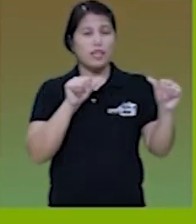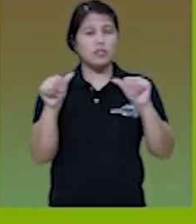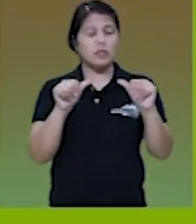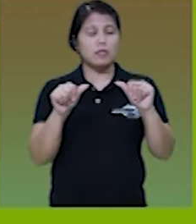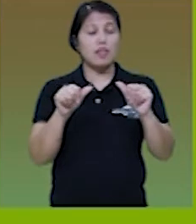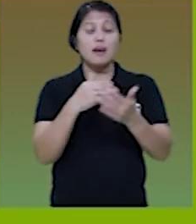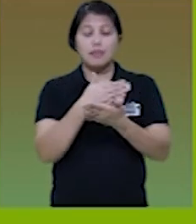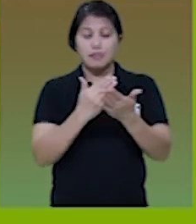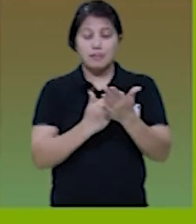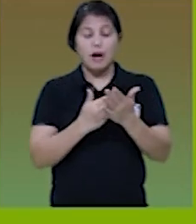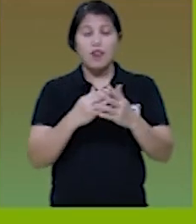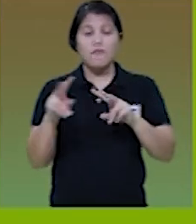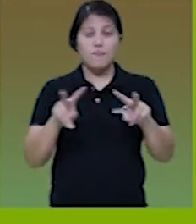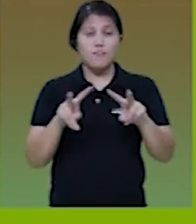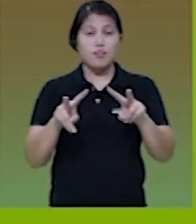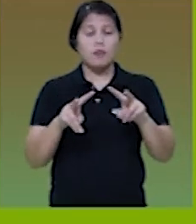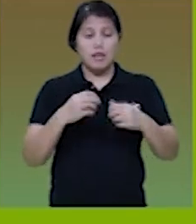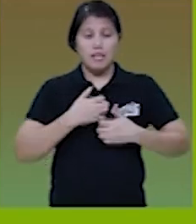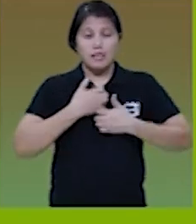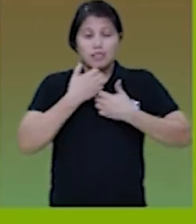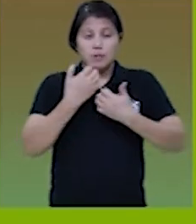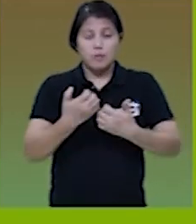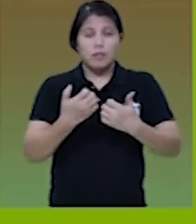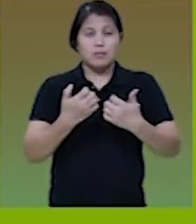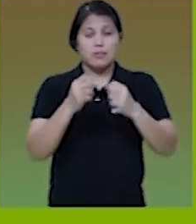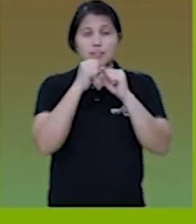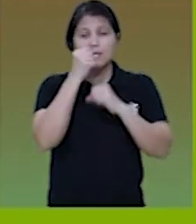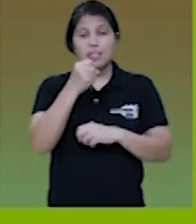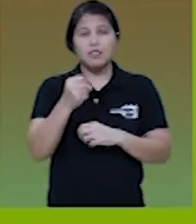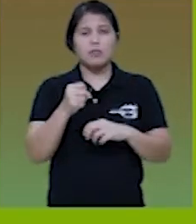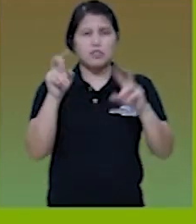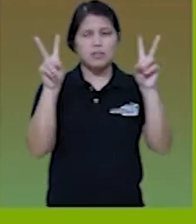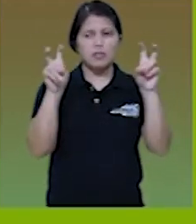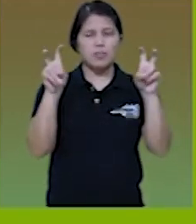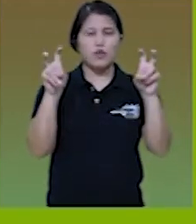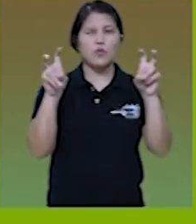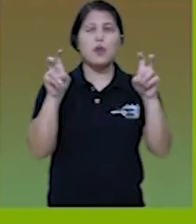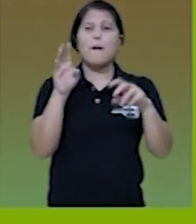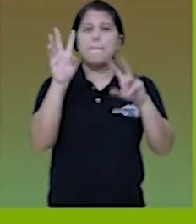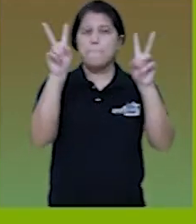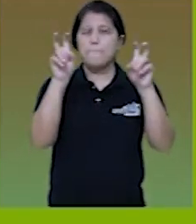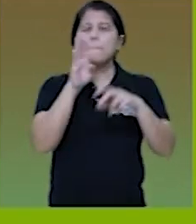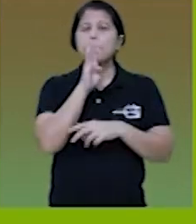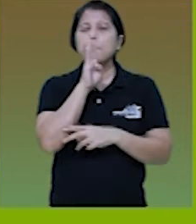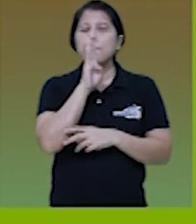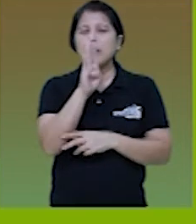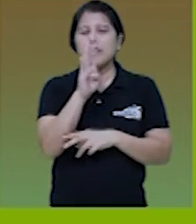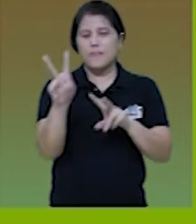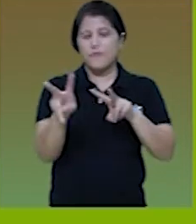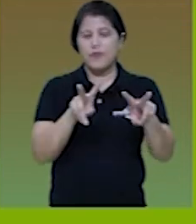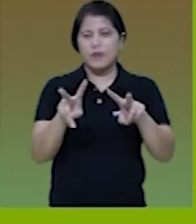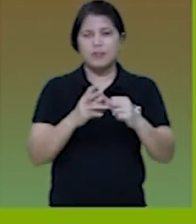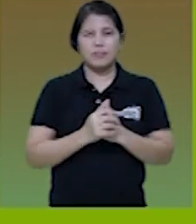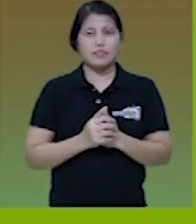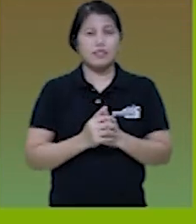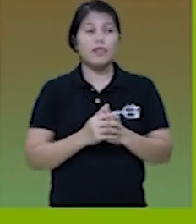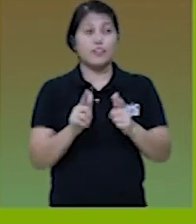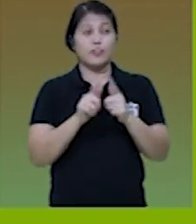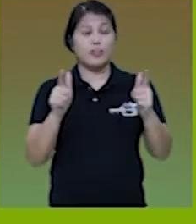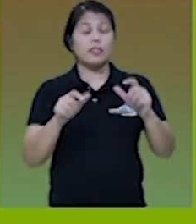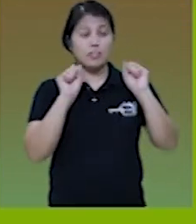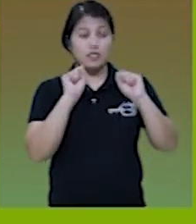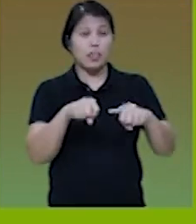verbs express states of being instead. They are called be verbs. Great! Can